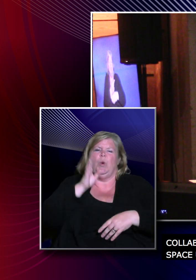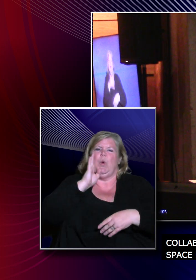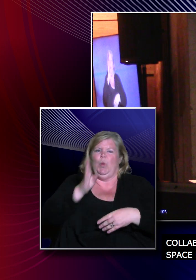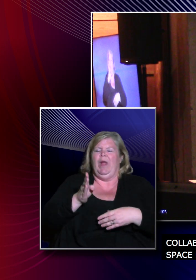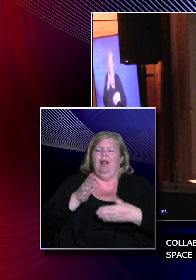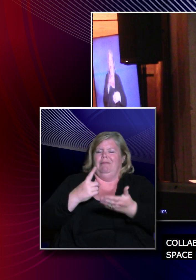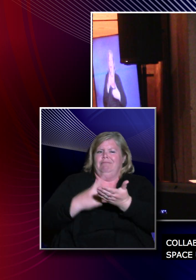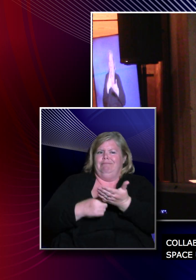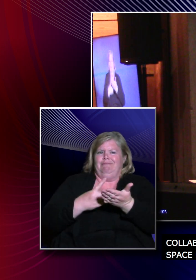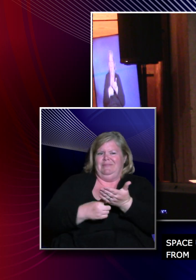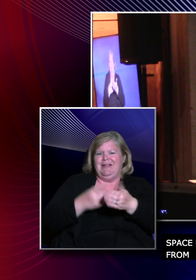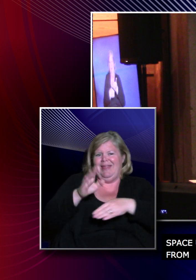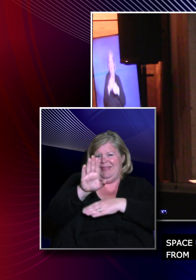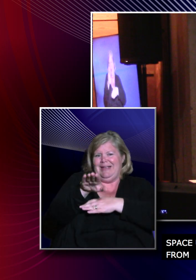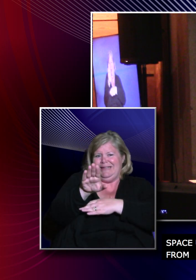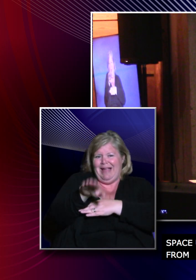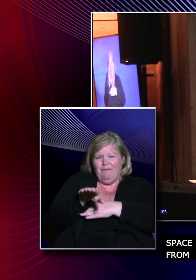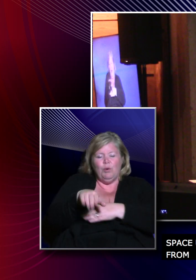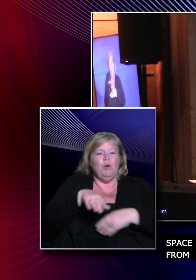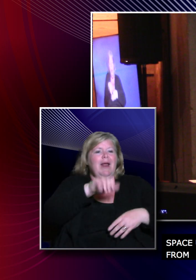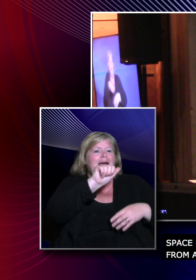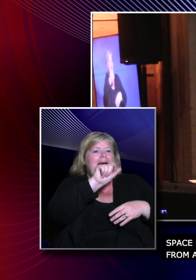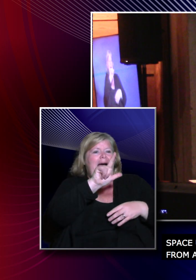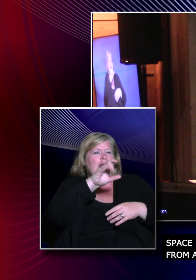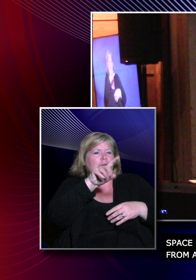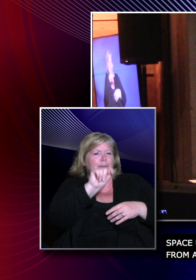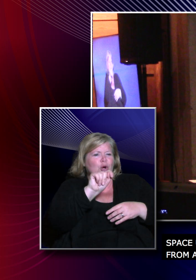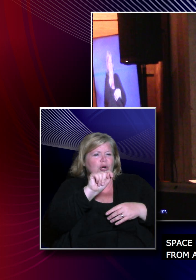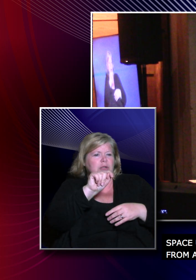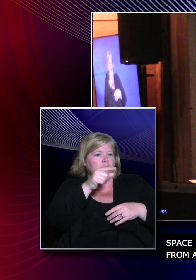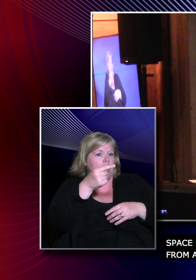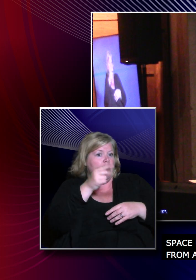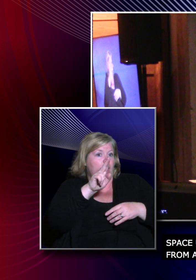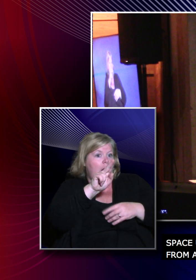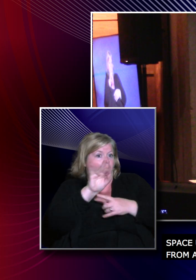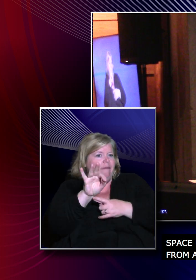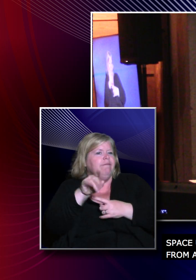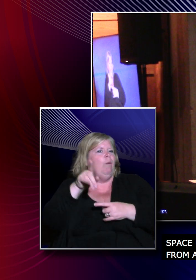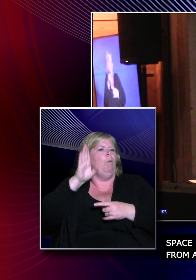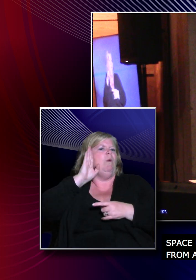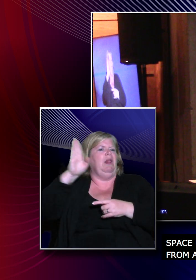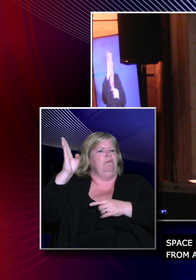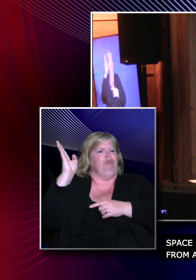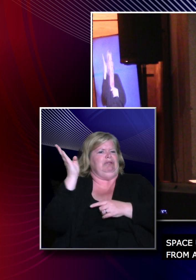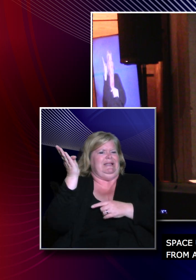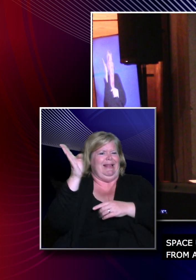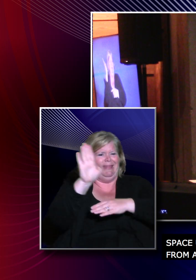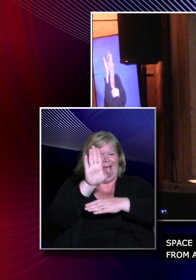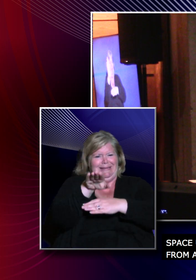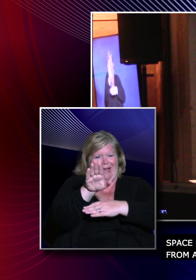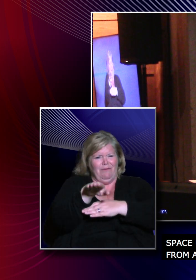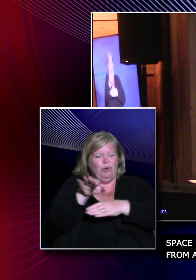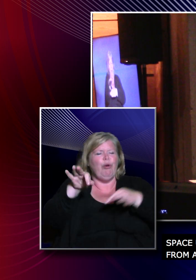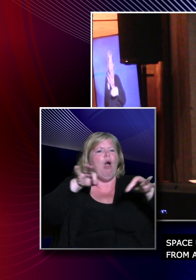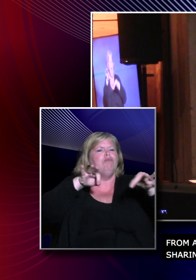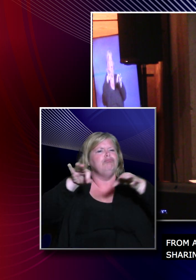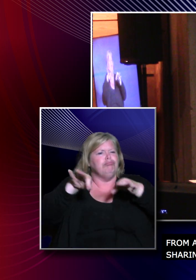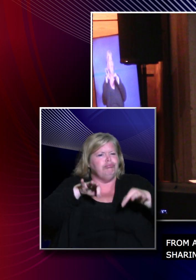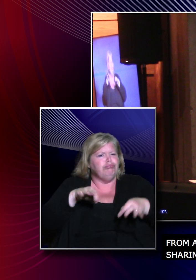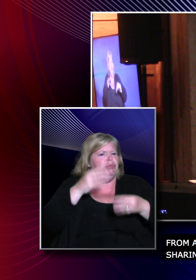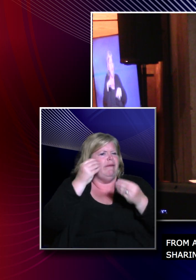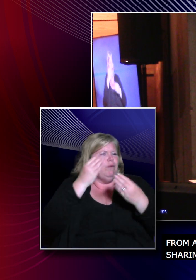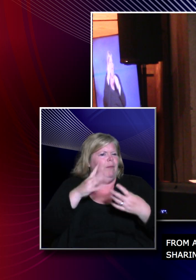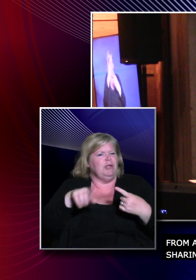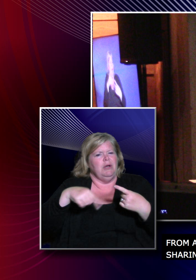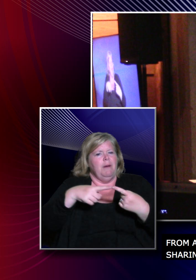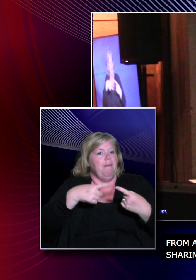from Albert Duff. He will be giving a presentation, sharing information with you on what